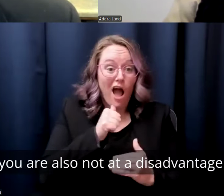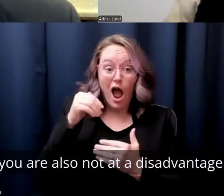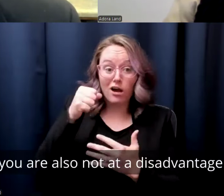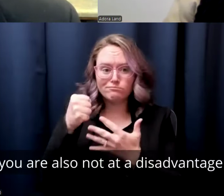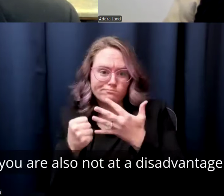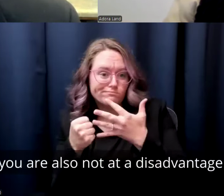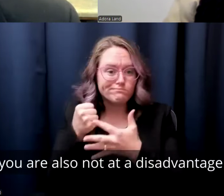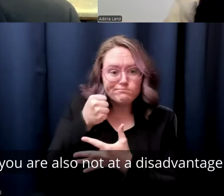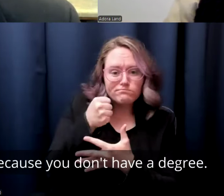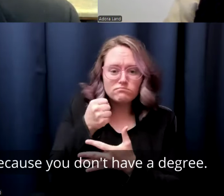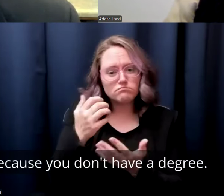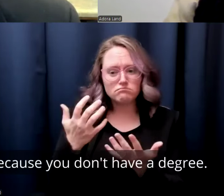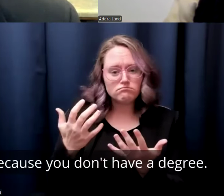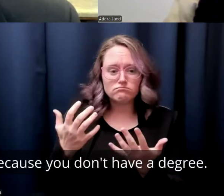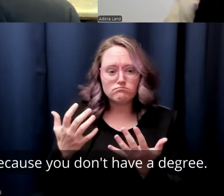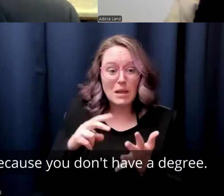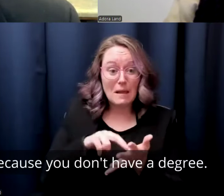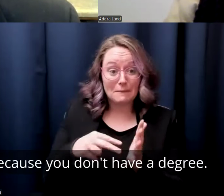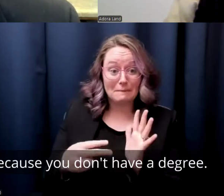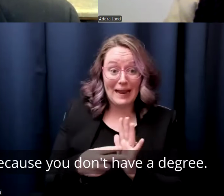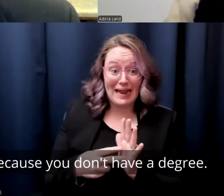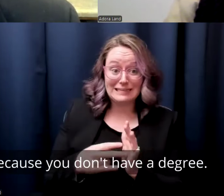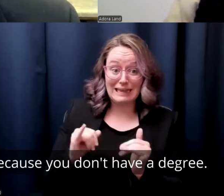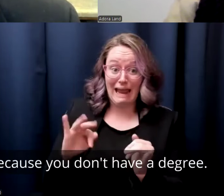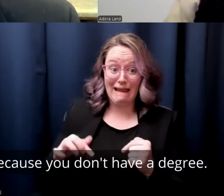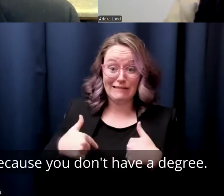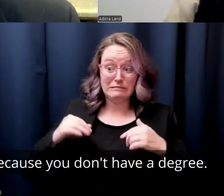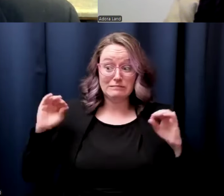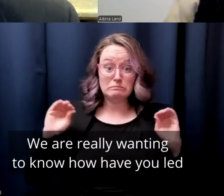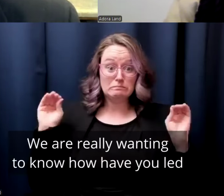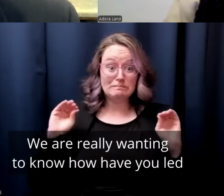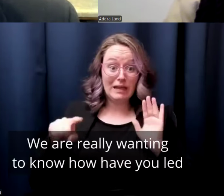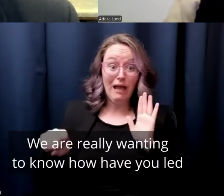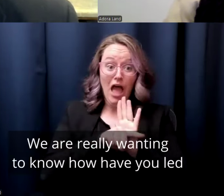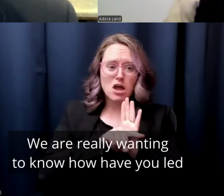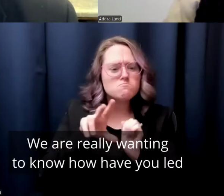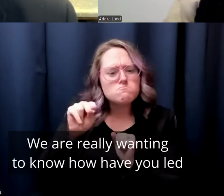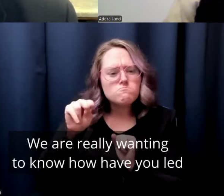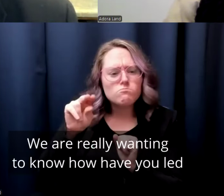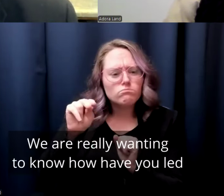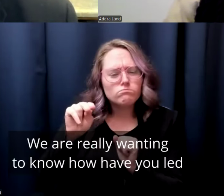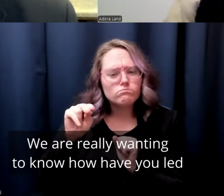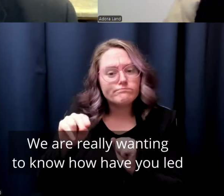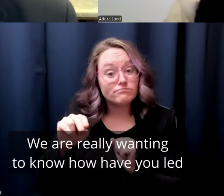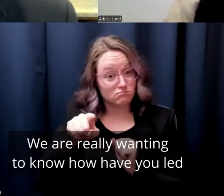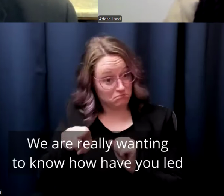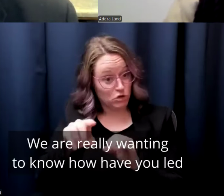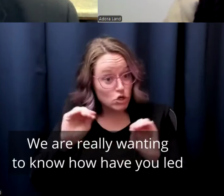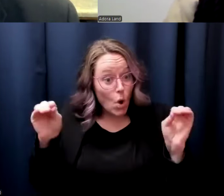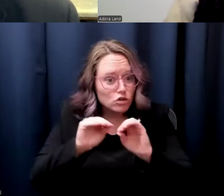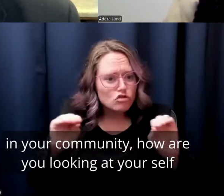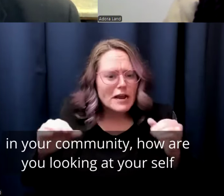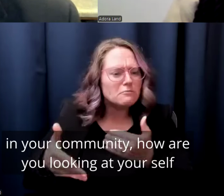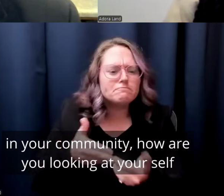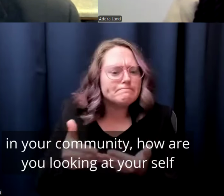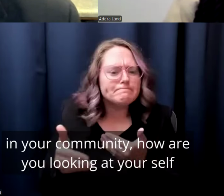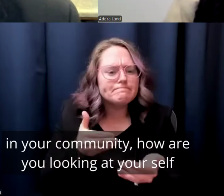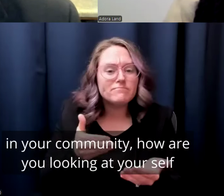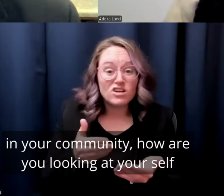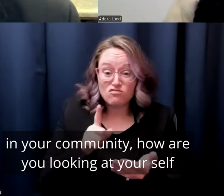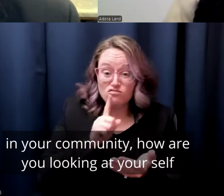not at a disadvantage because you don't have a degree. We are really wanting to know how have you led in